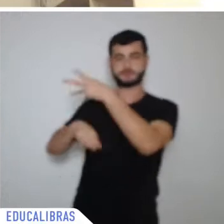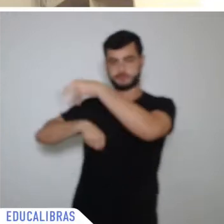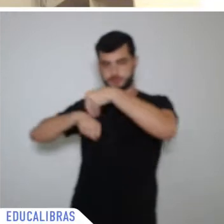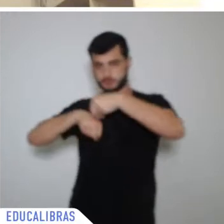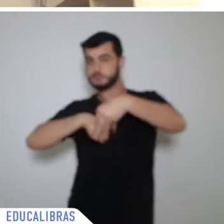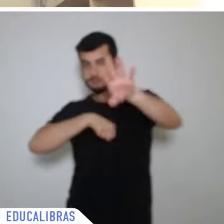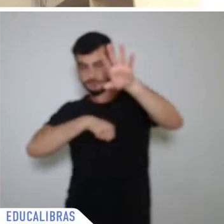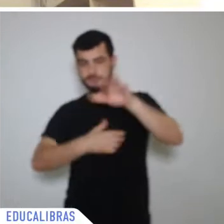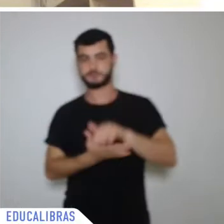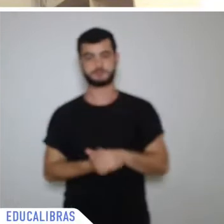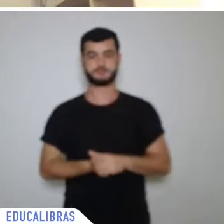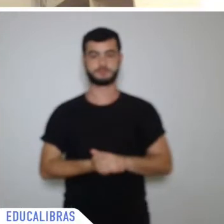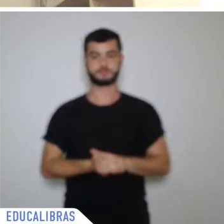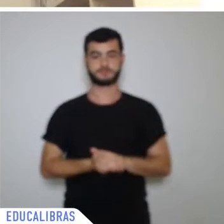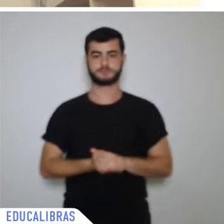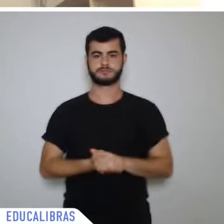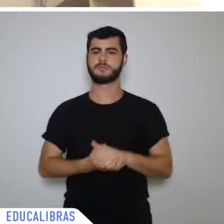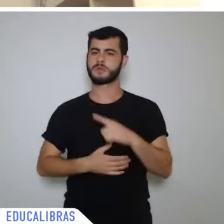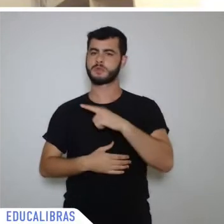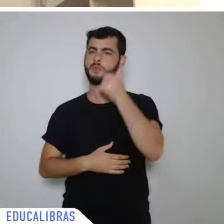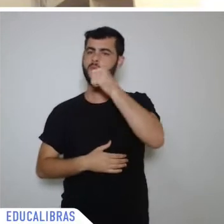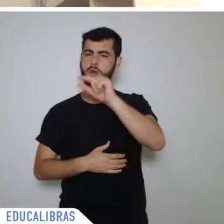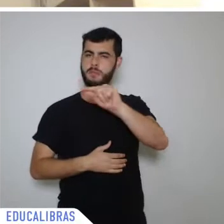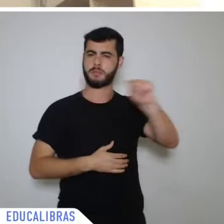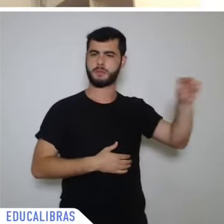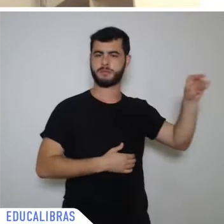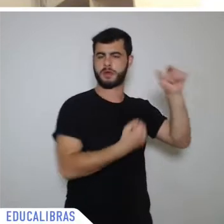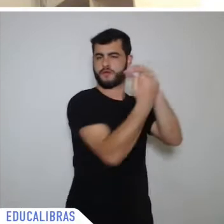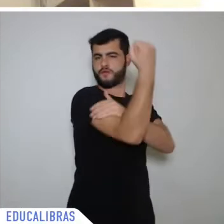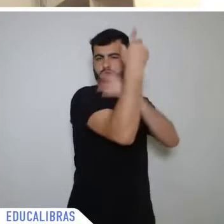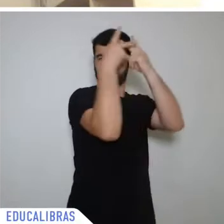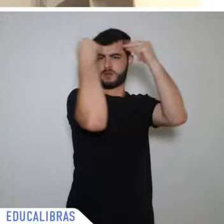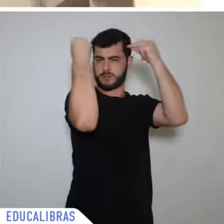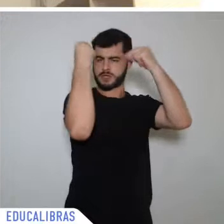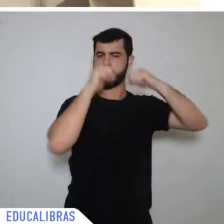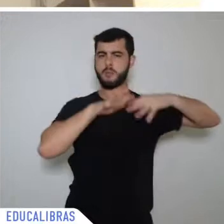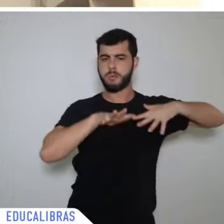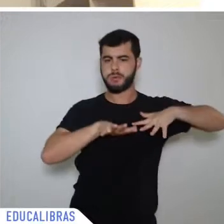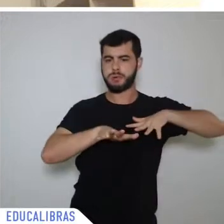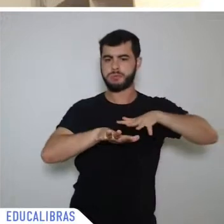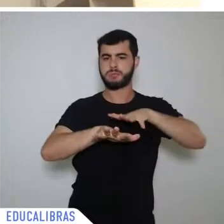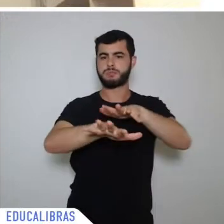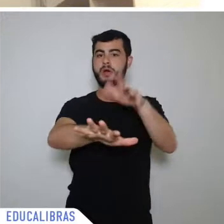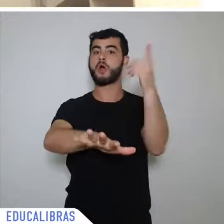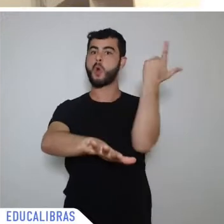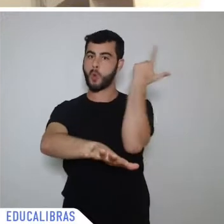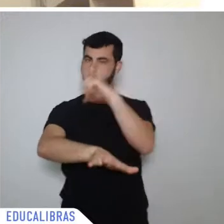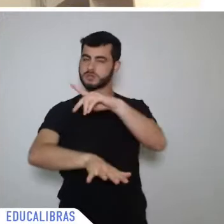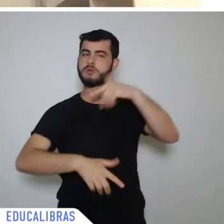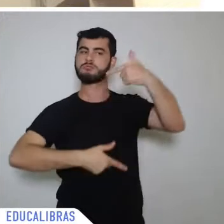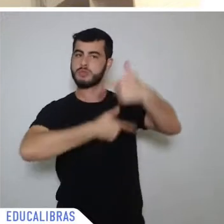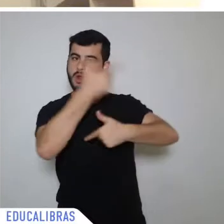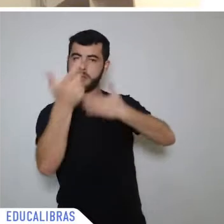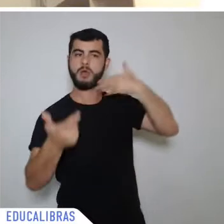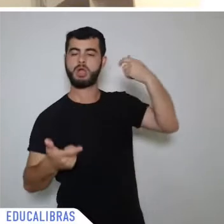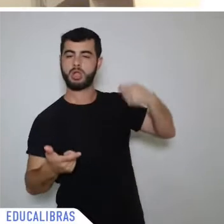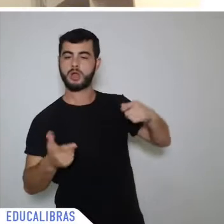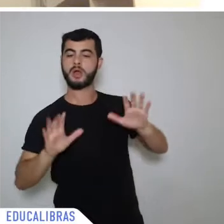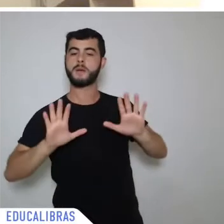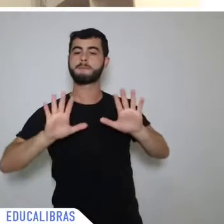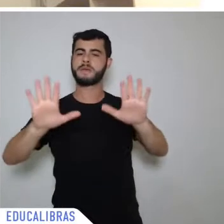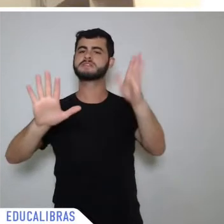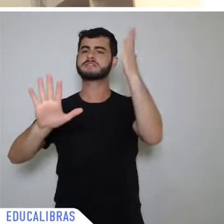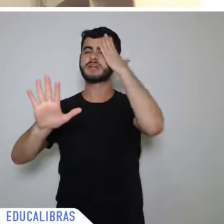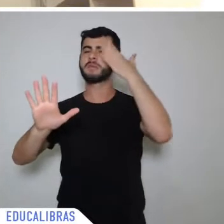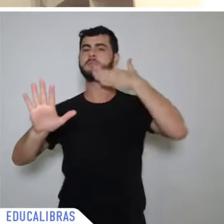Barros. And it says, the advance of the many feminist fights leads the right